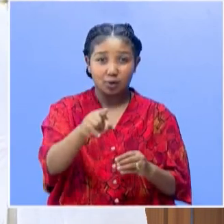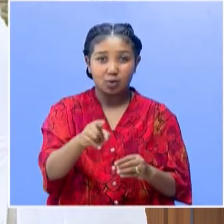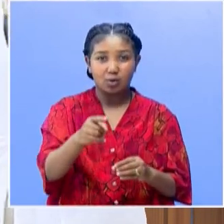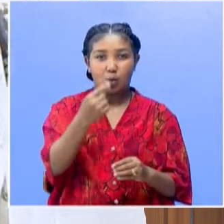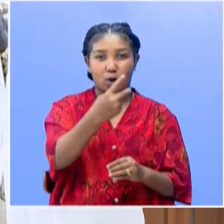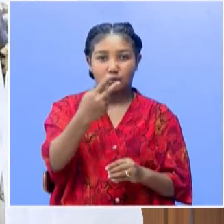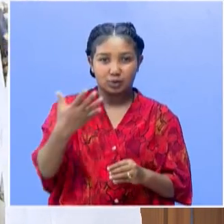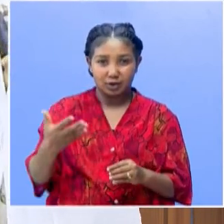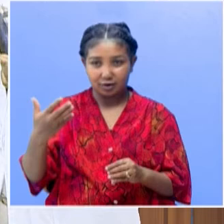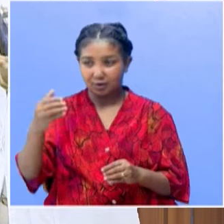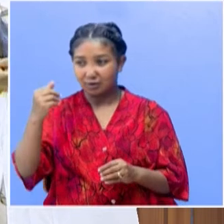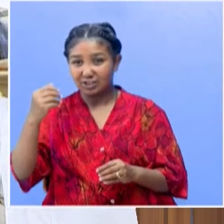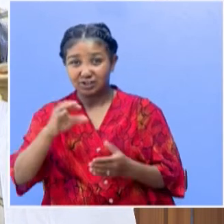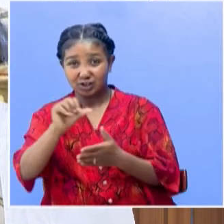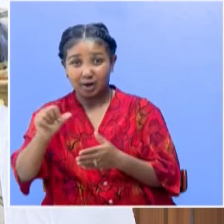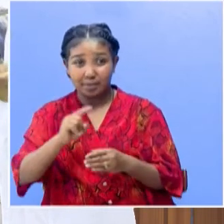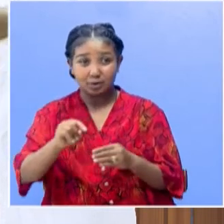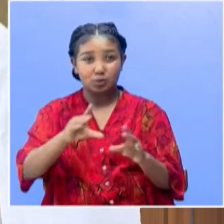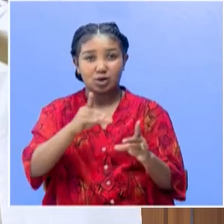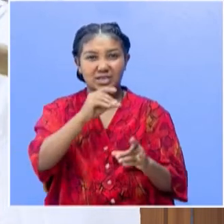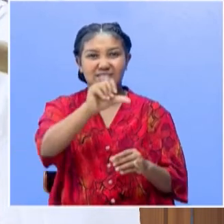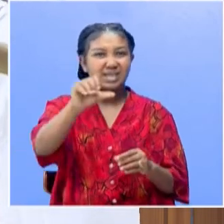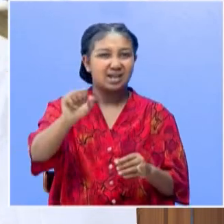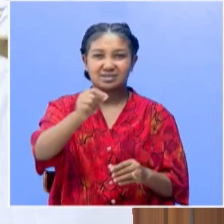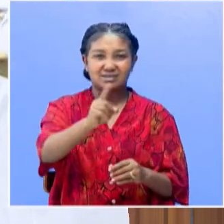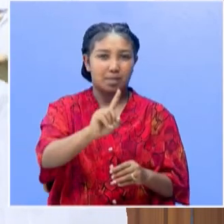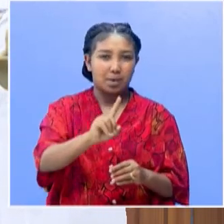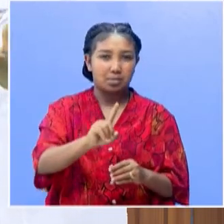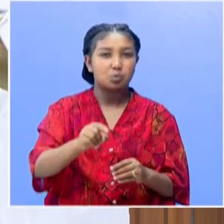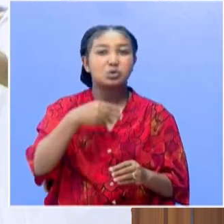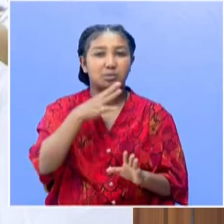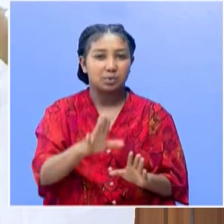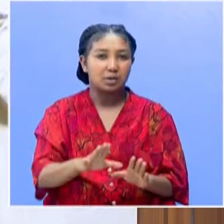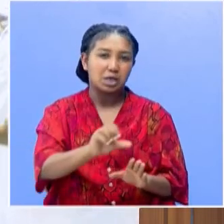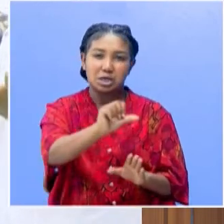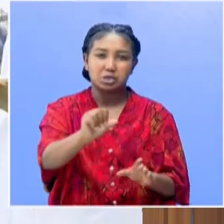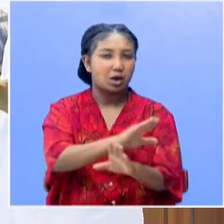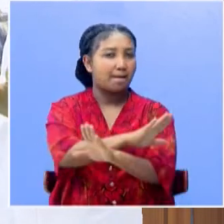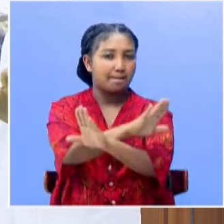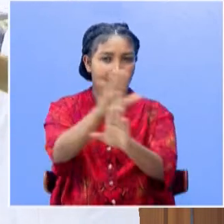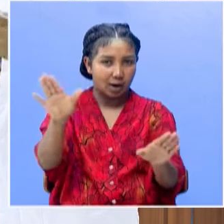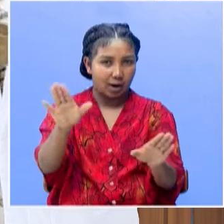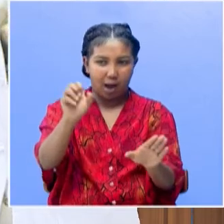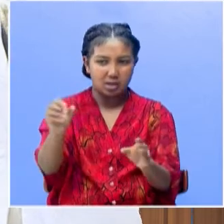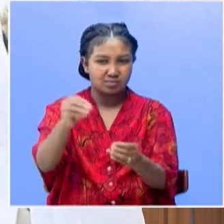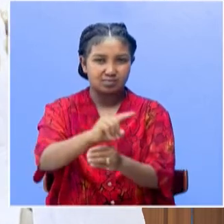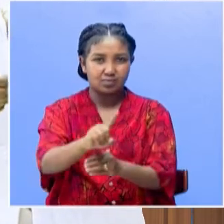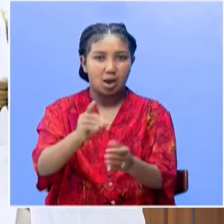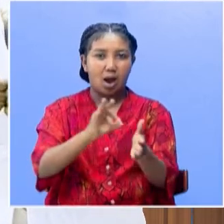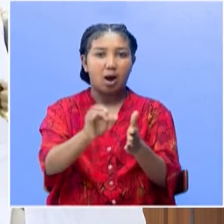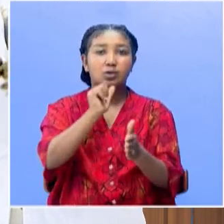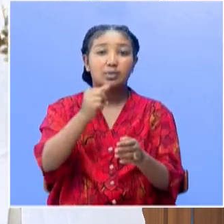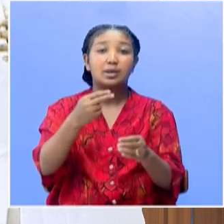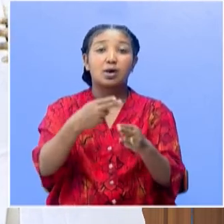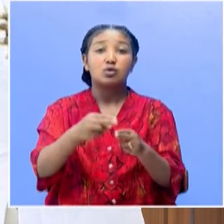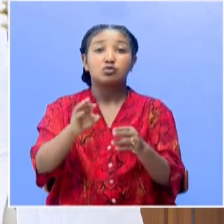1, 2, 3 to injera, but we don't say injeras. We simply say what? injera. So uncountable nouns